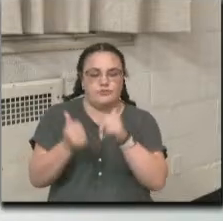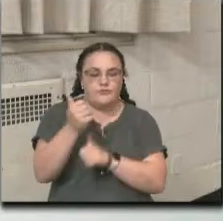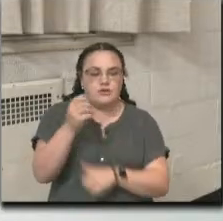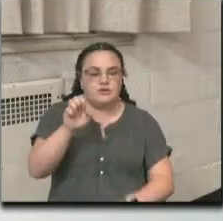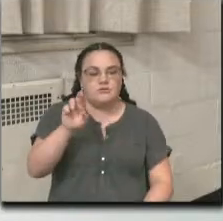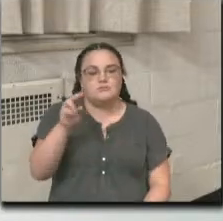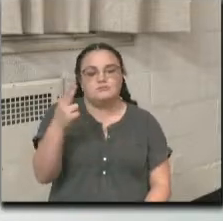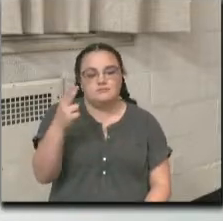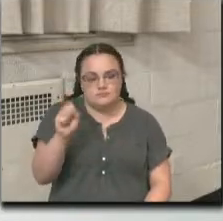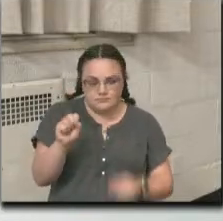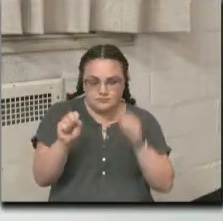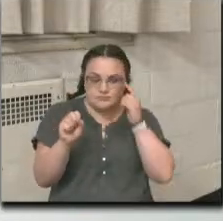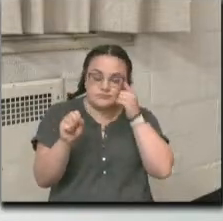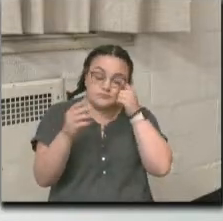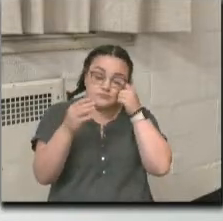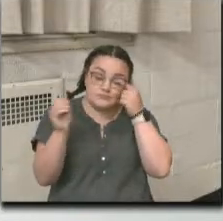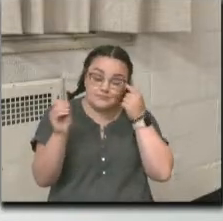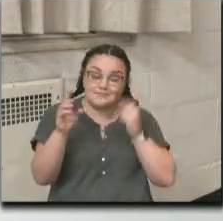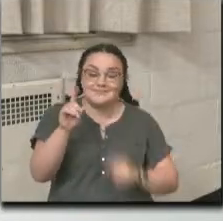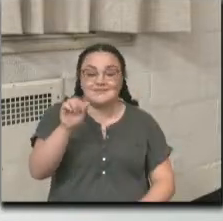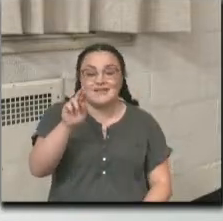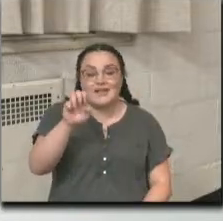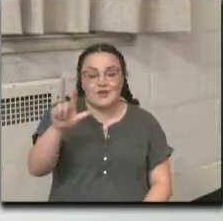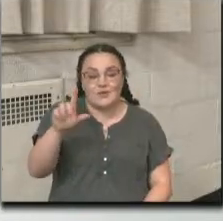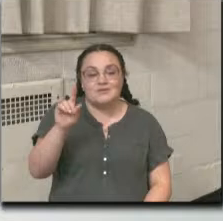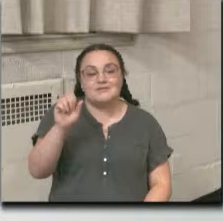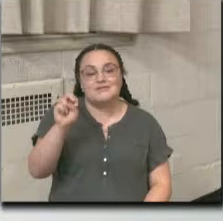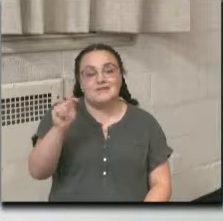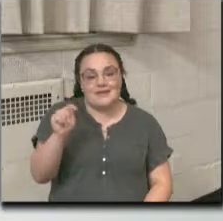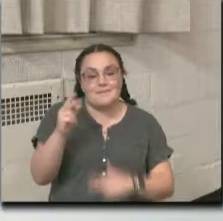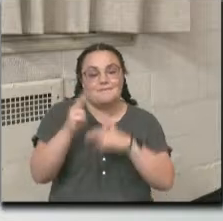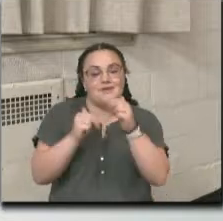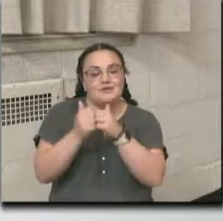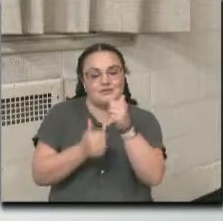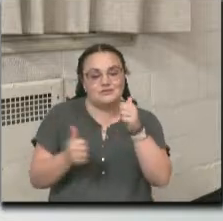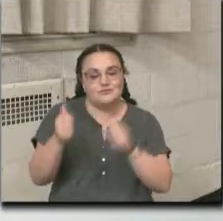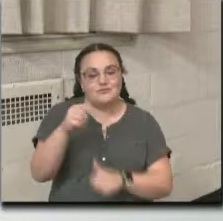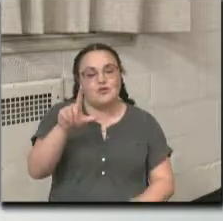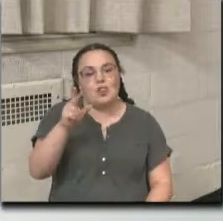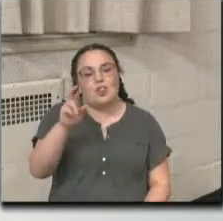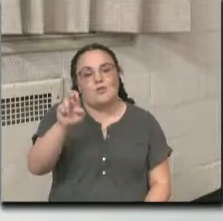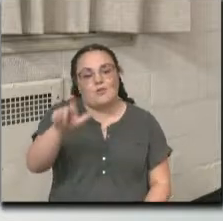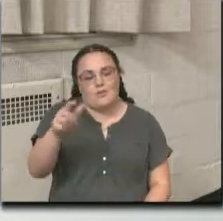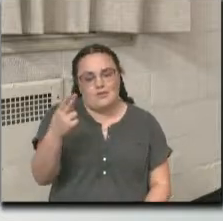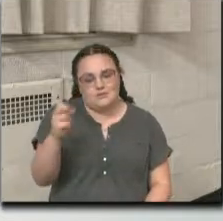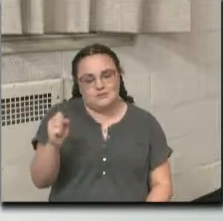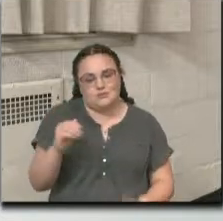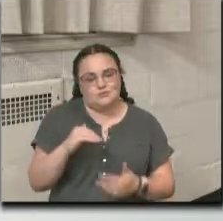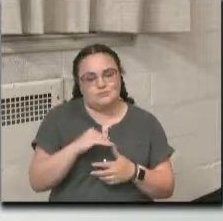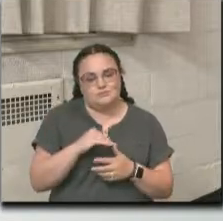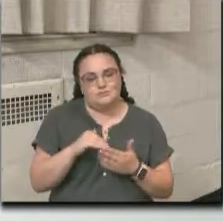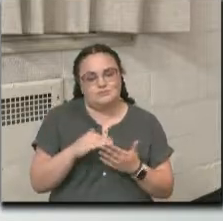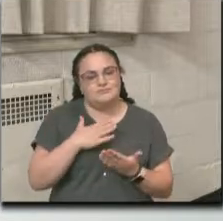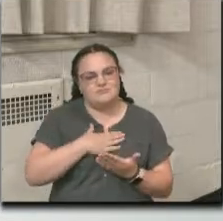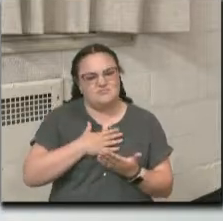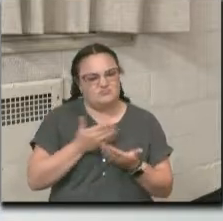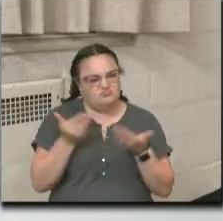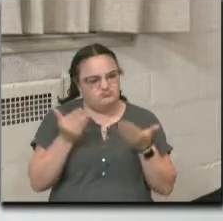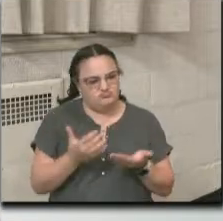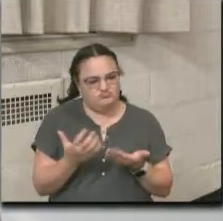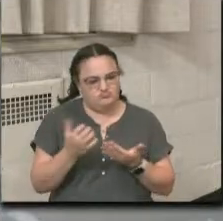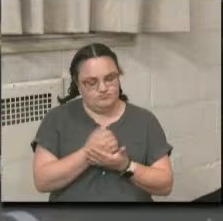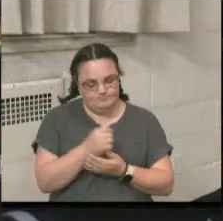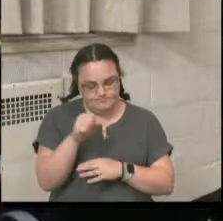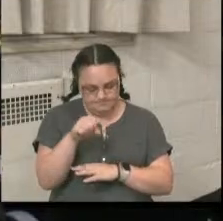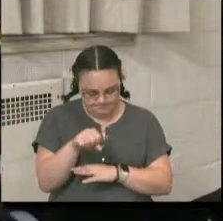Roosevelt High School, and Darrell Dent, building supervisor at Laurel High School. Please, may we bow our